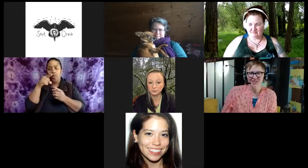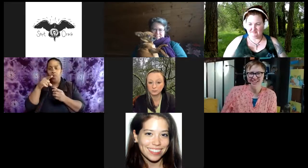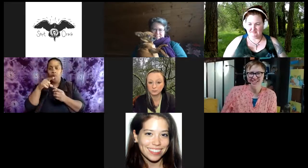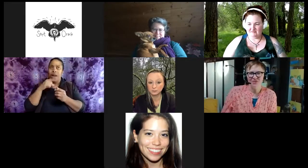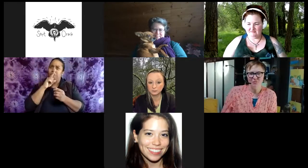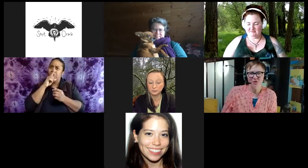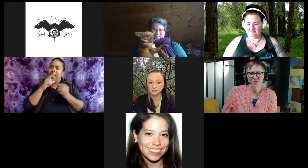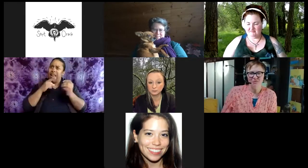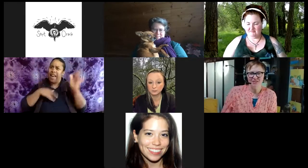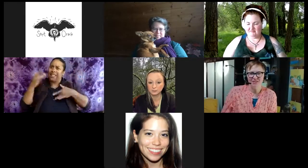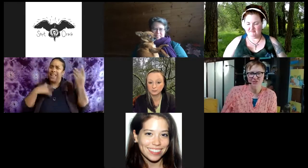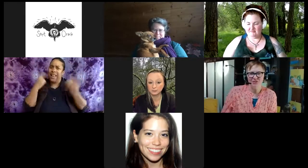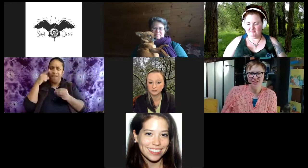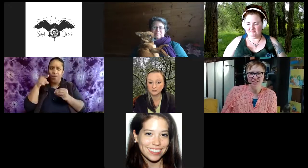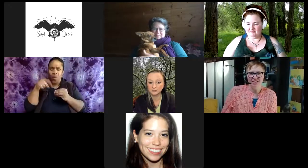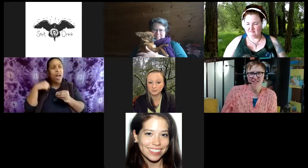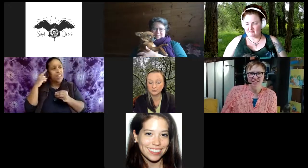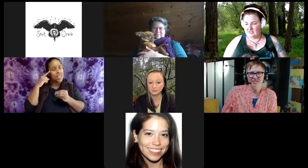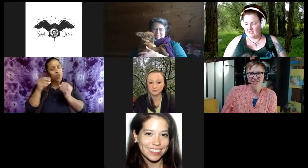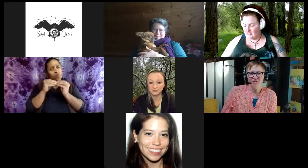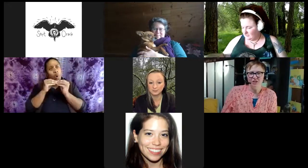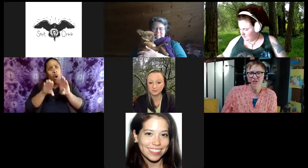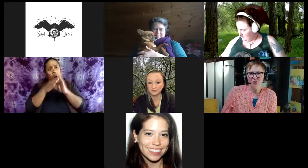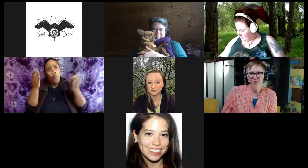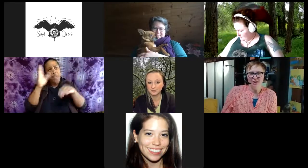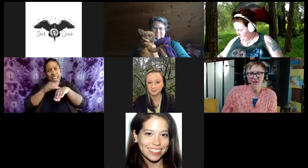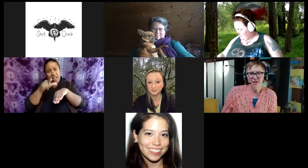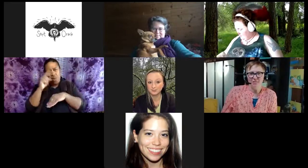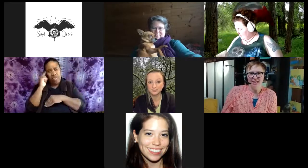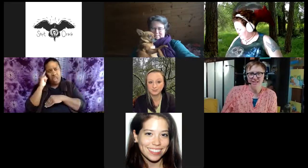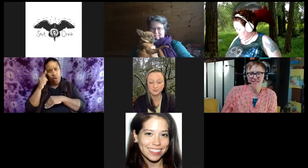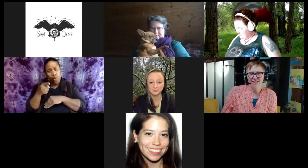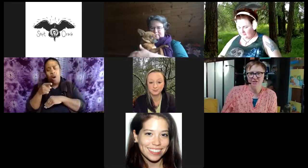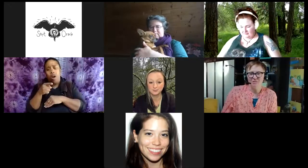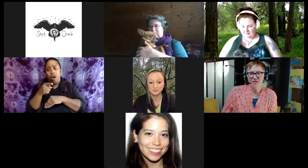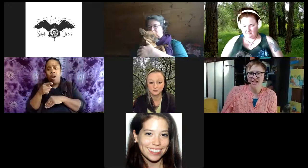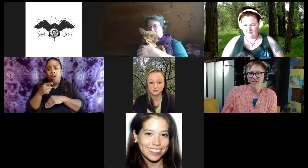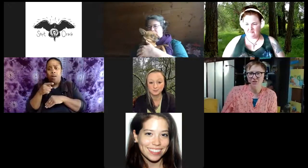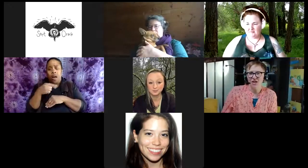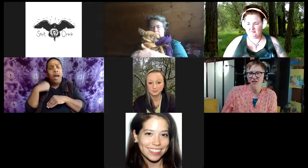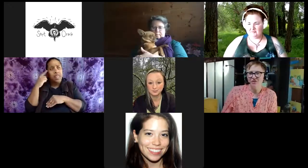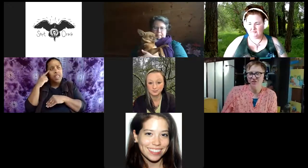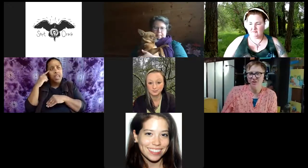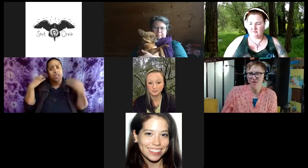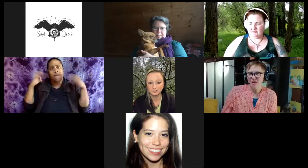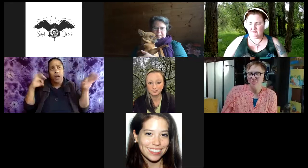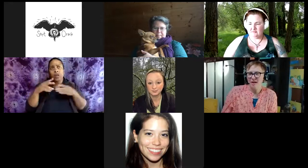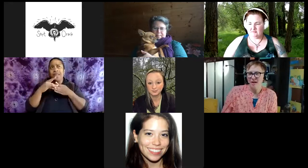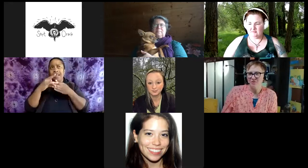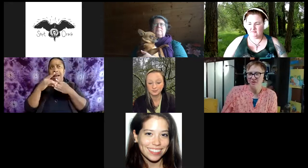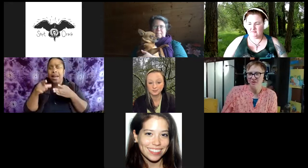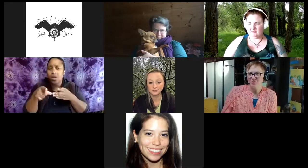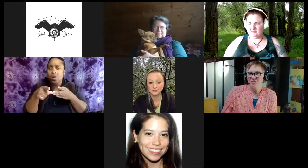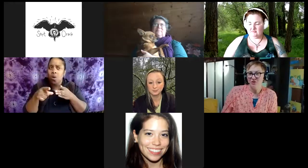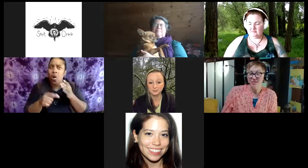for you. I think you are more open than you than you think you are, and I think that they've been guiding you a lot longer than